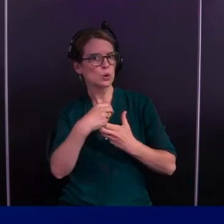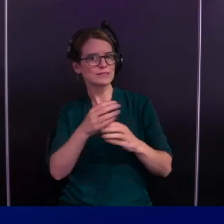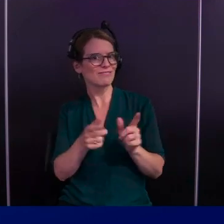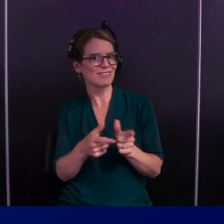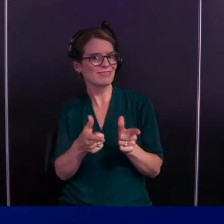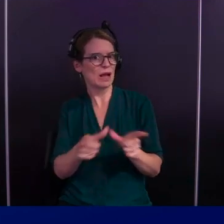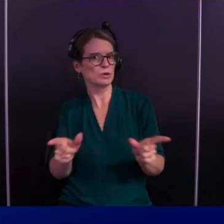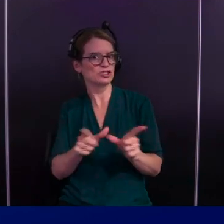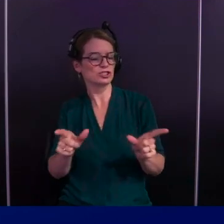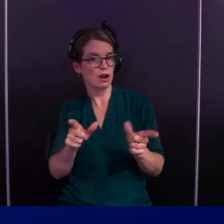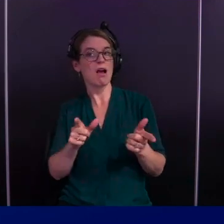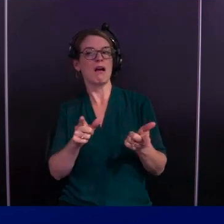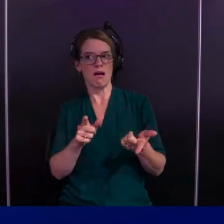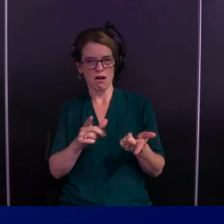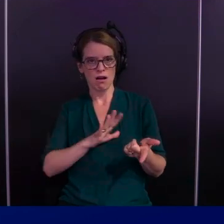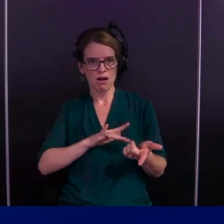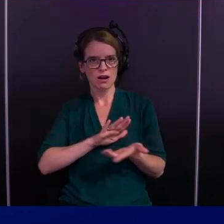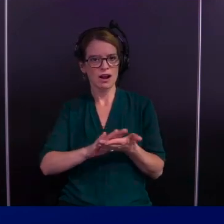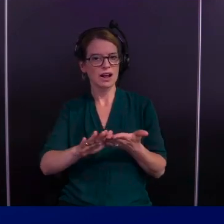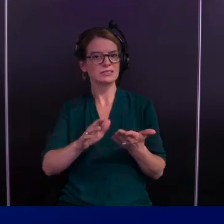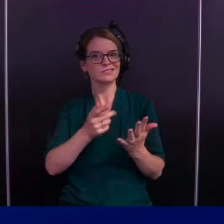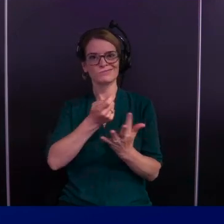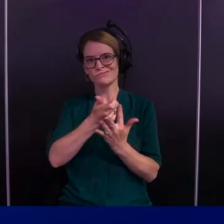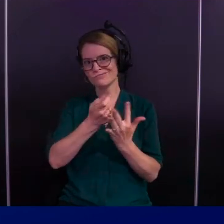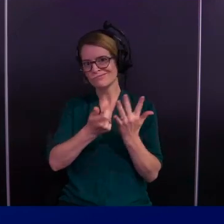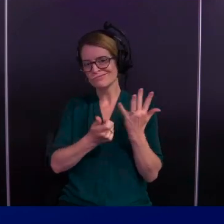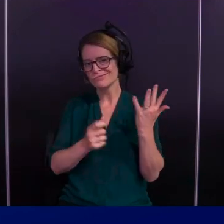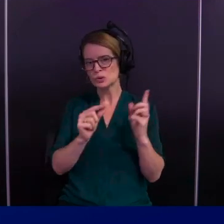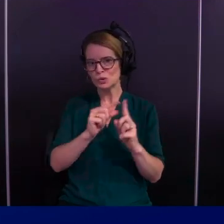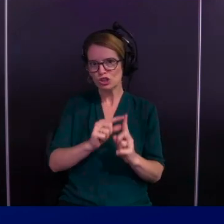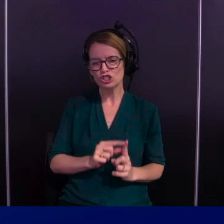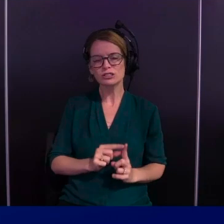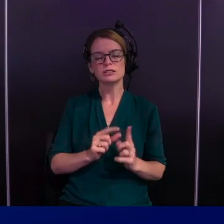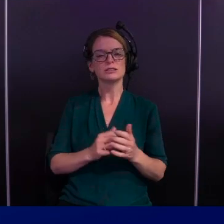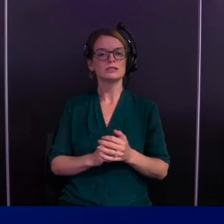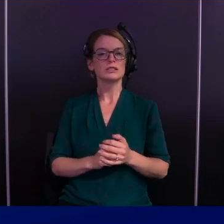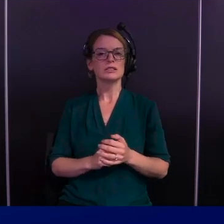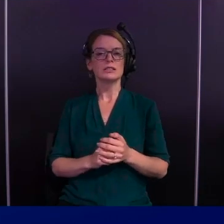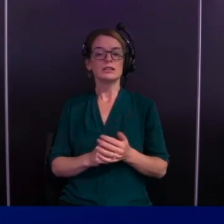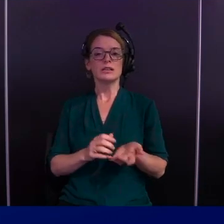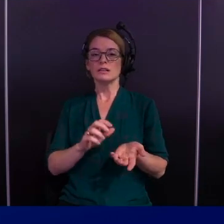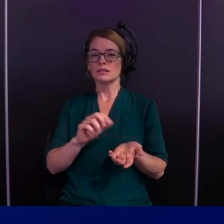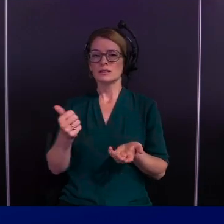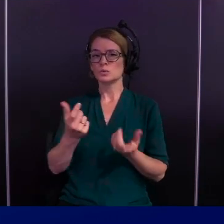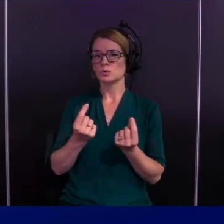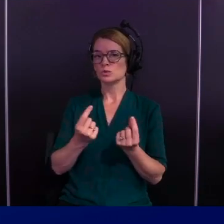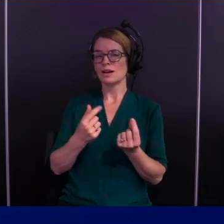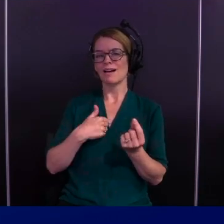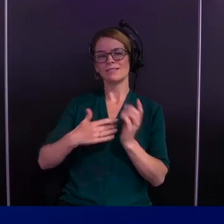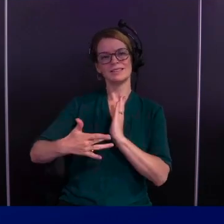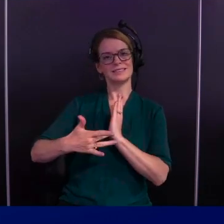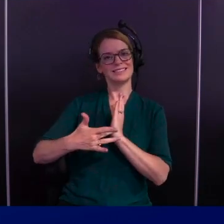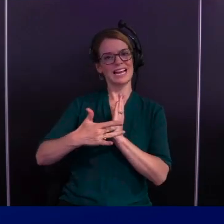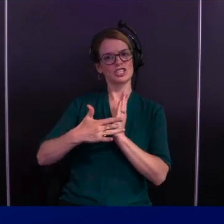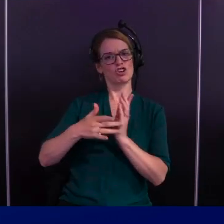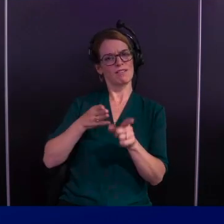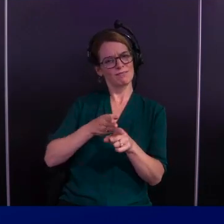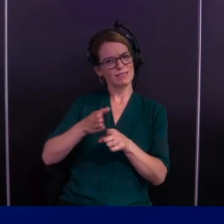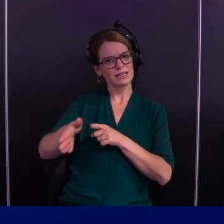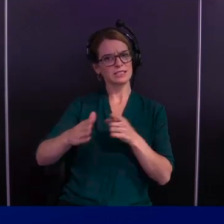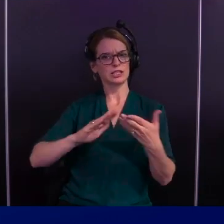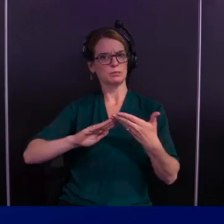us to remove that from our documentation, which is really nice. Some other aspects that we do is we actually have technical field communities.